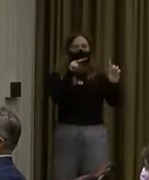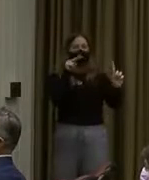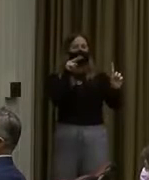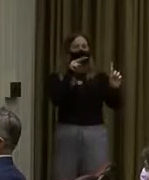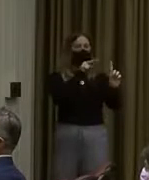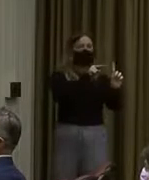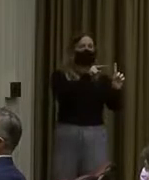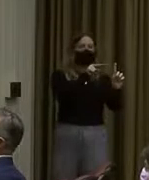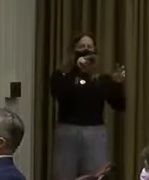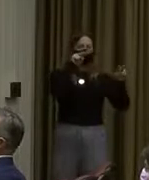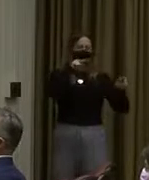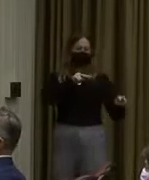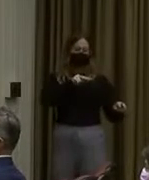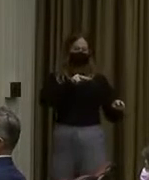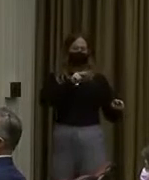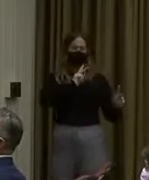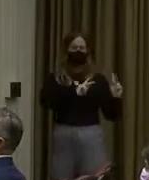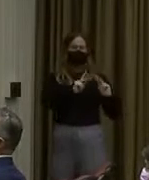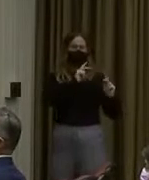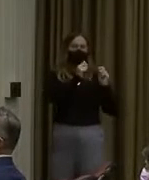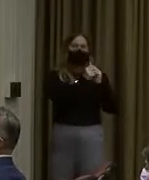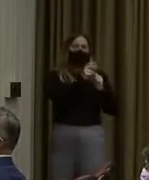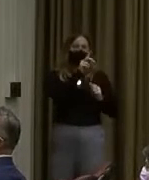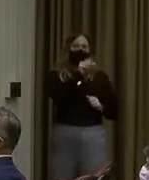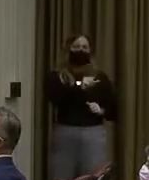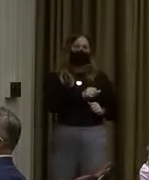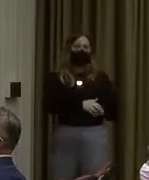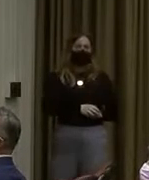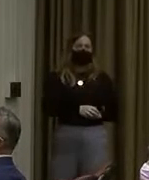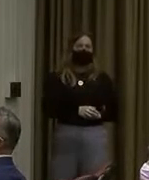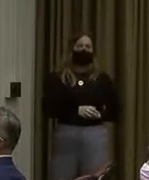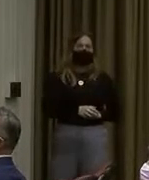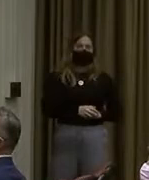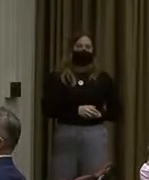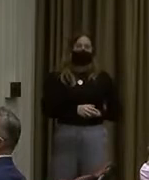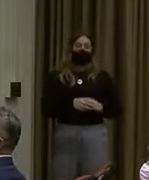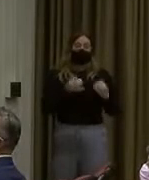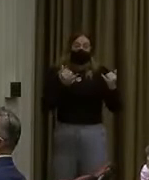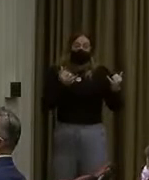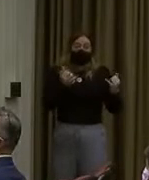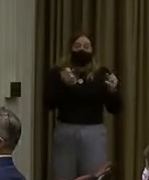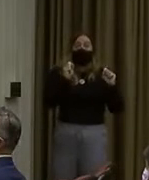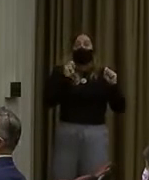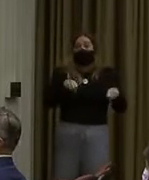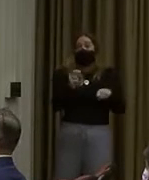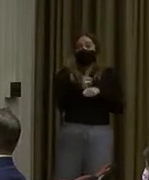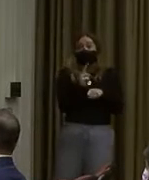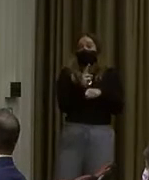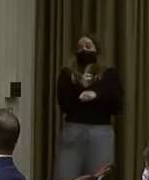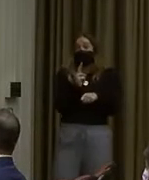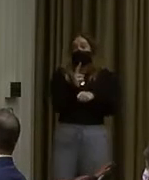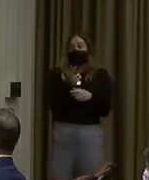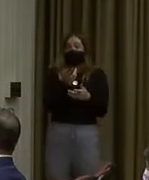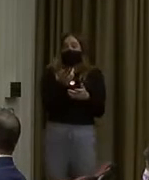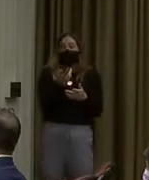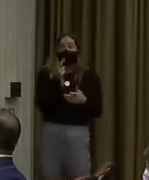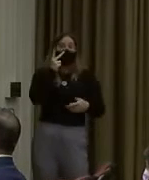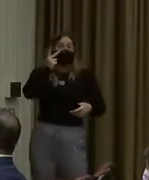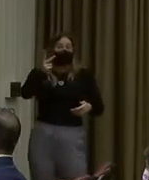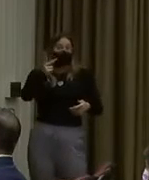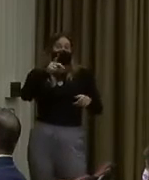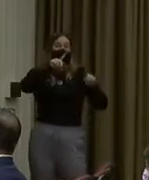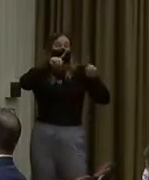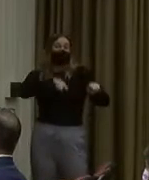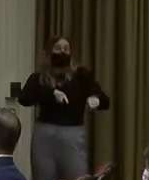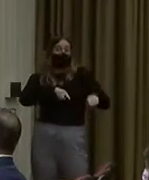and devaluation of people with disabilities. Now, we could use this to frame our response and our